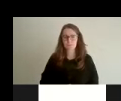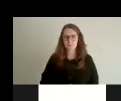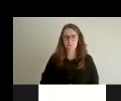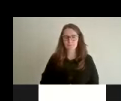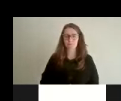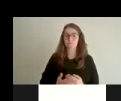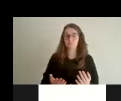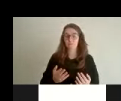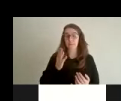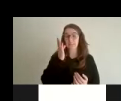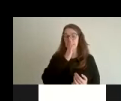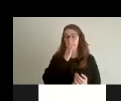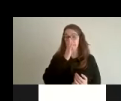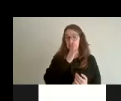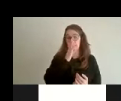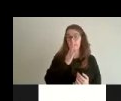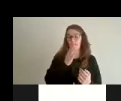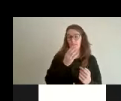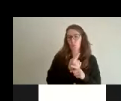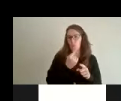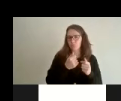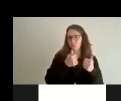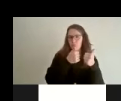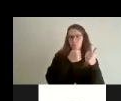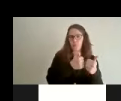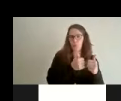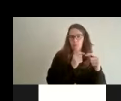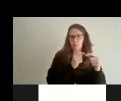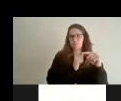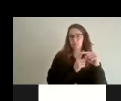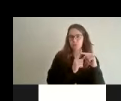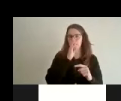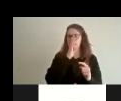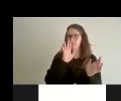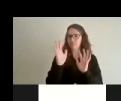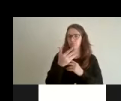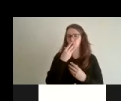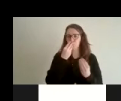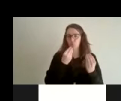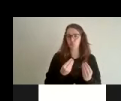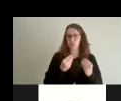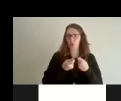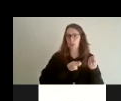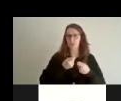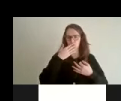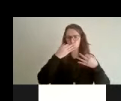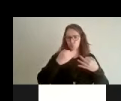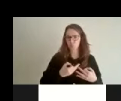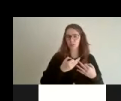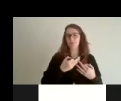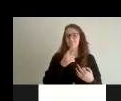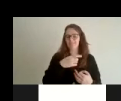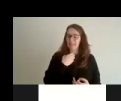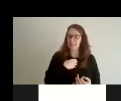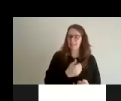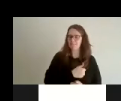Fairness is well known. If you think and feel that you live in a fair organization, you feel better and you become